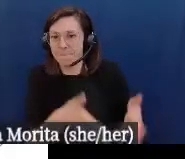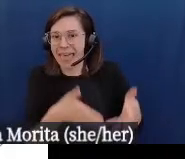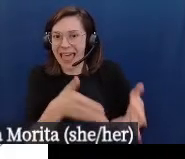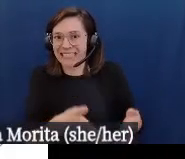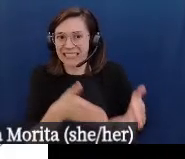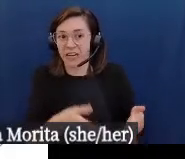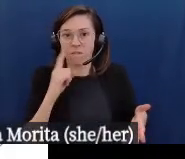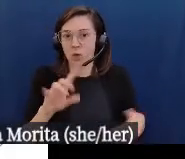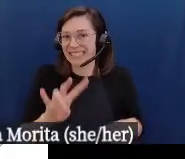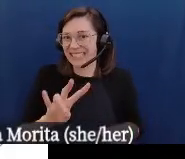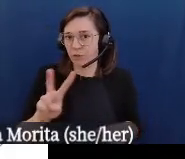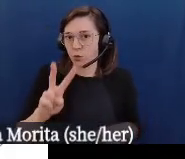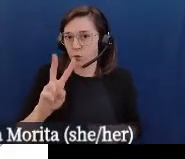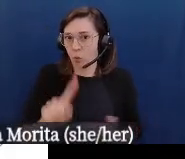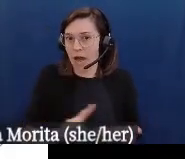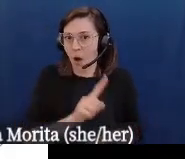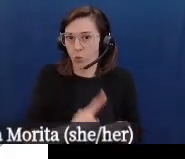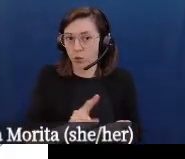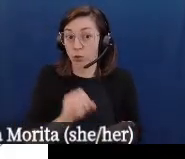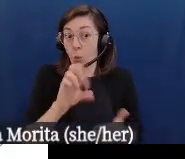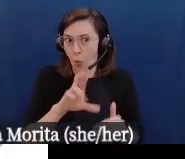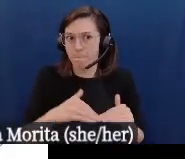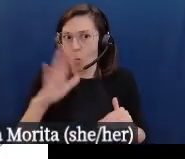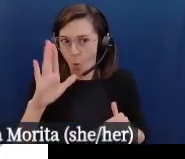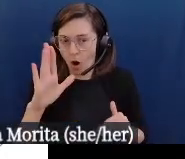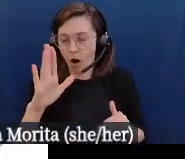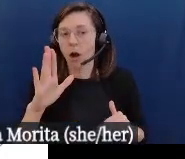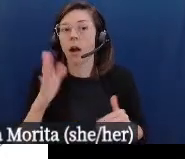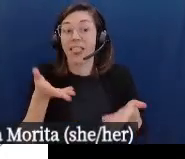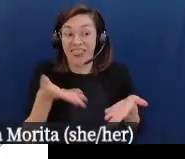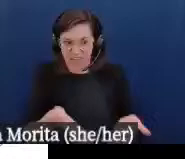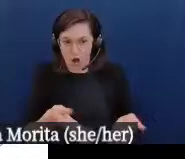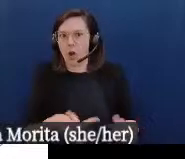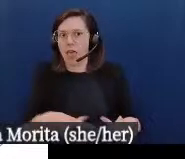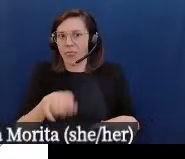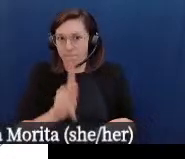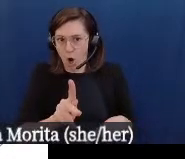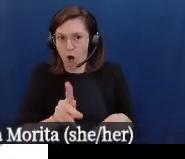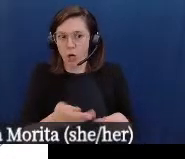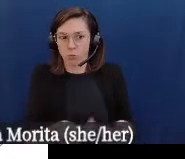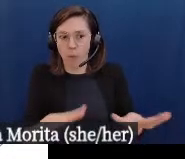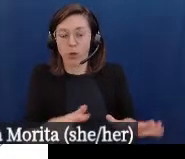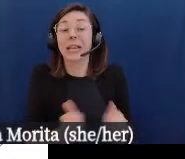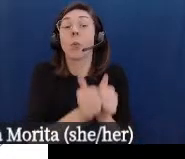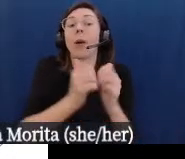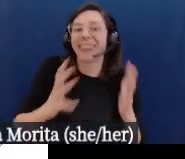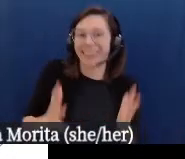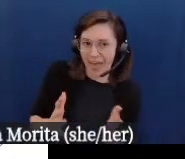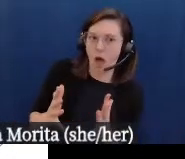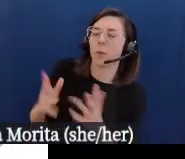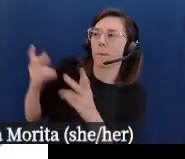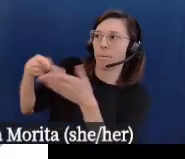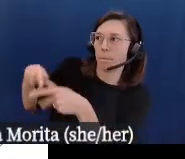hours or more at a park property without written permission from the park manager.